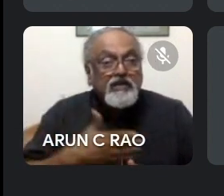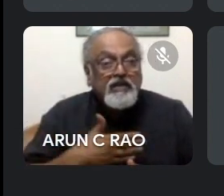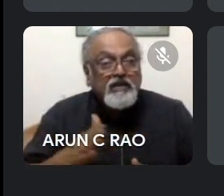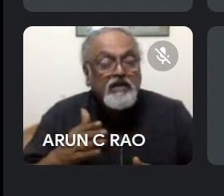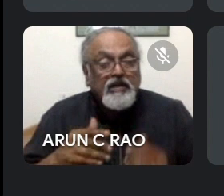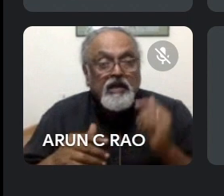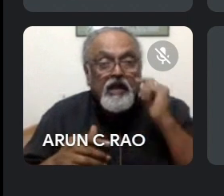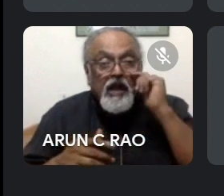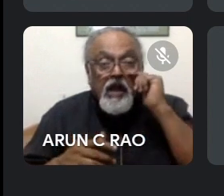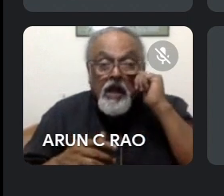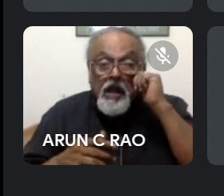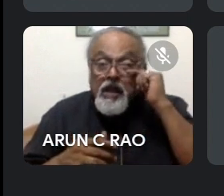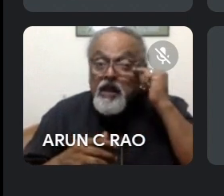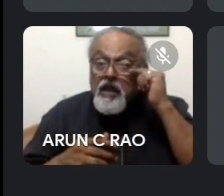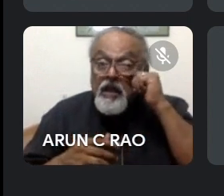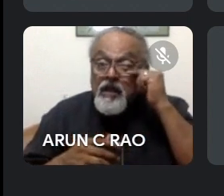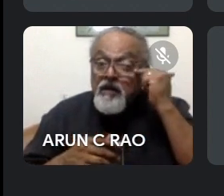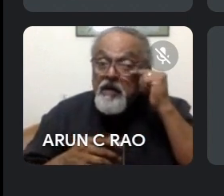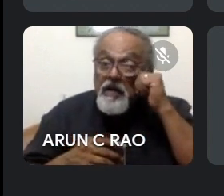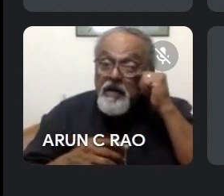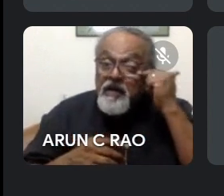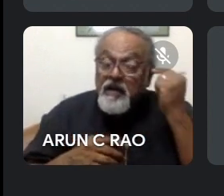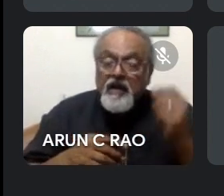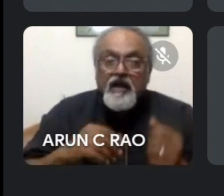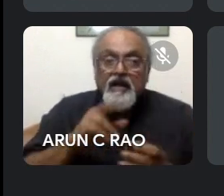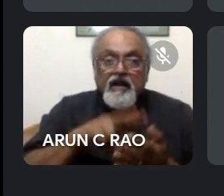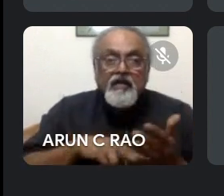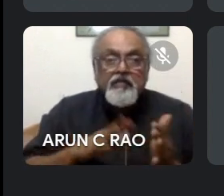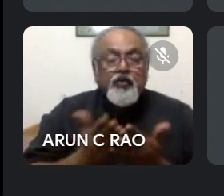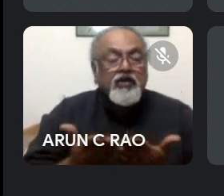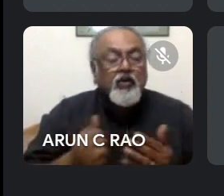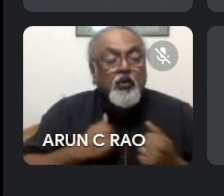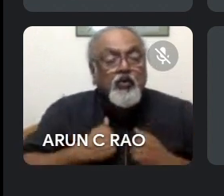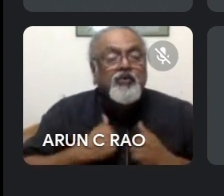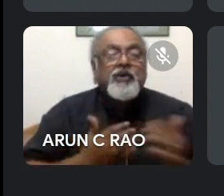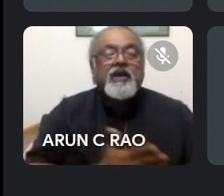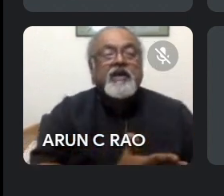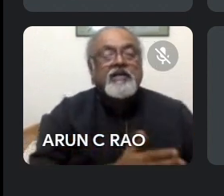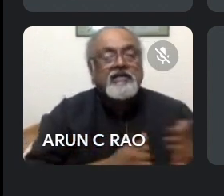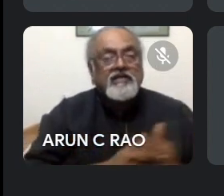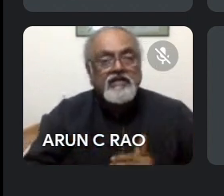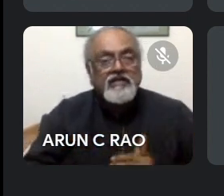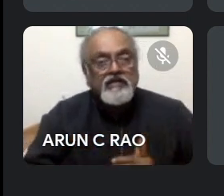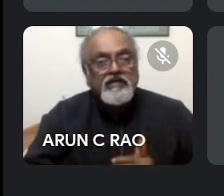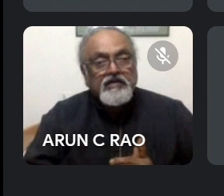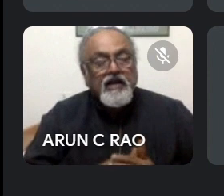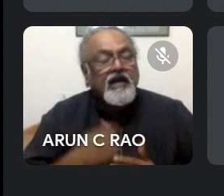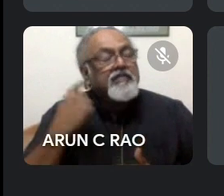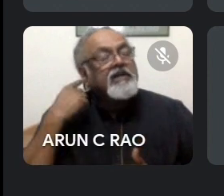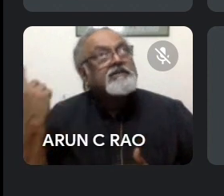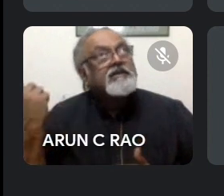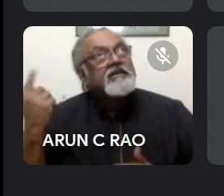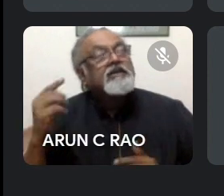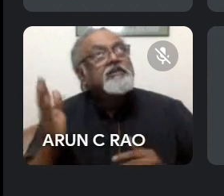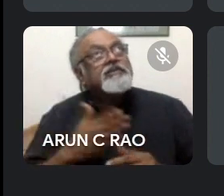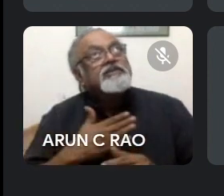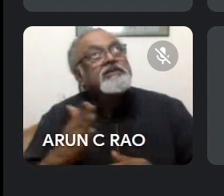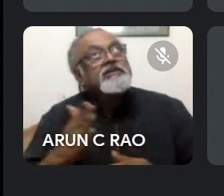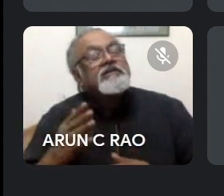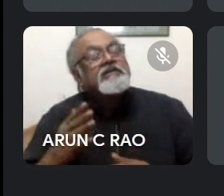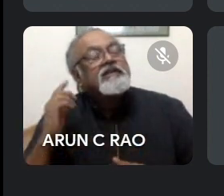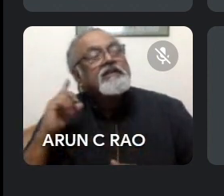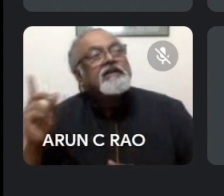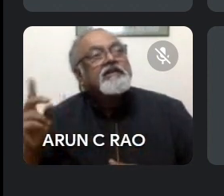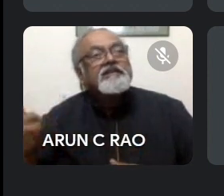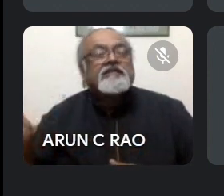feel like I read a book. And when I read a book in my particular way, I am ecstatic. Because yes, I finished this